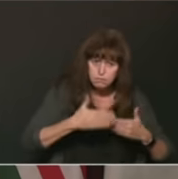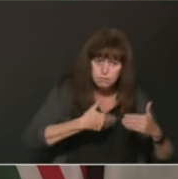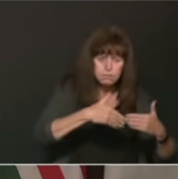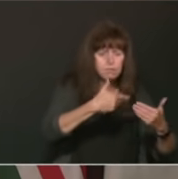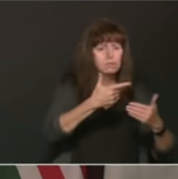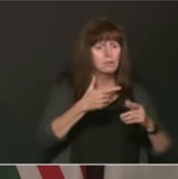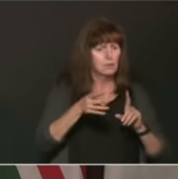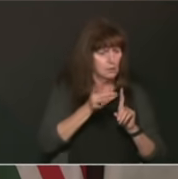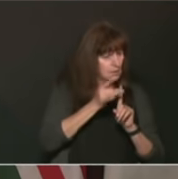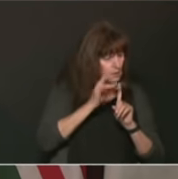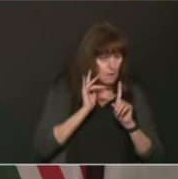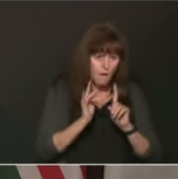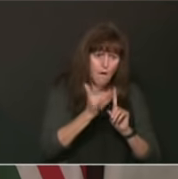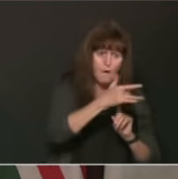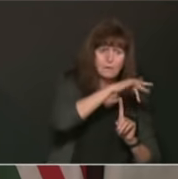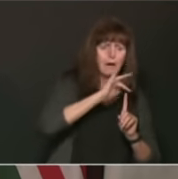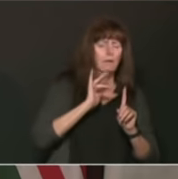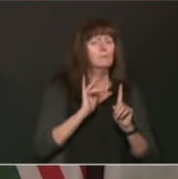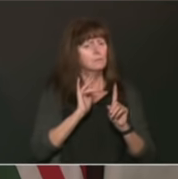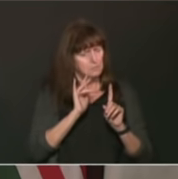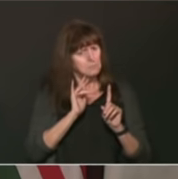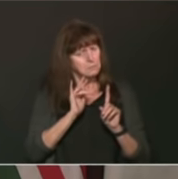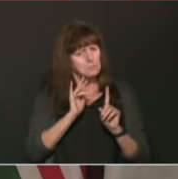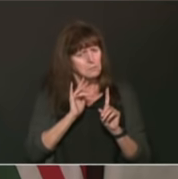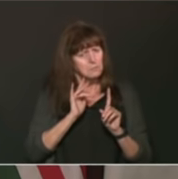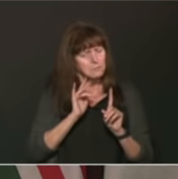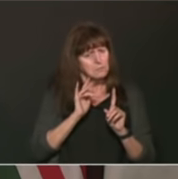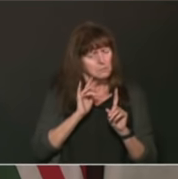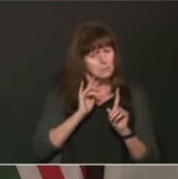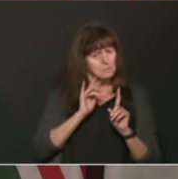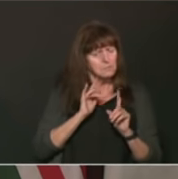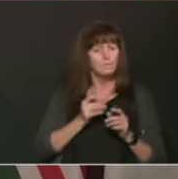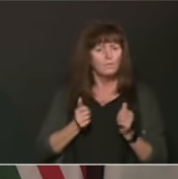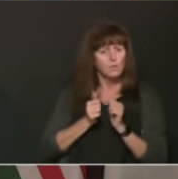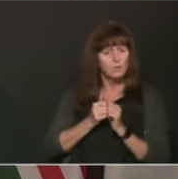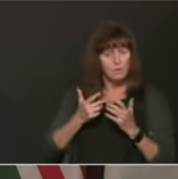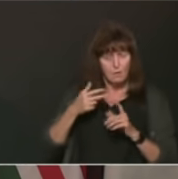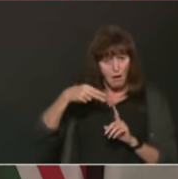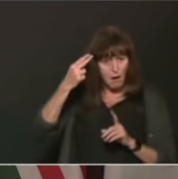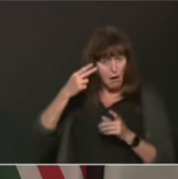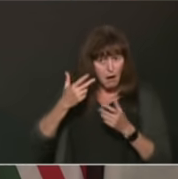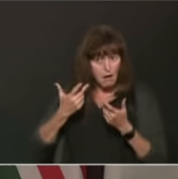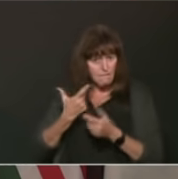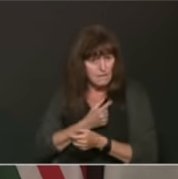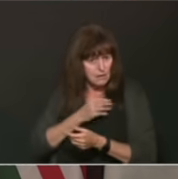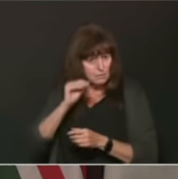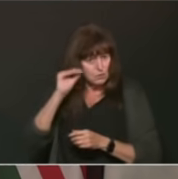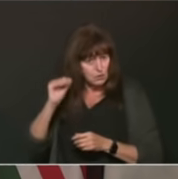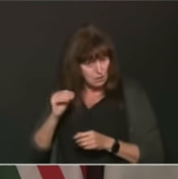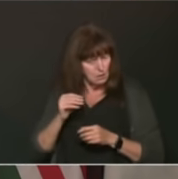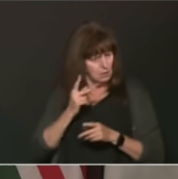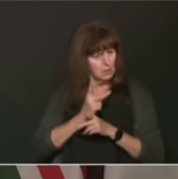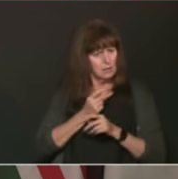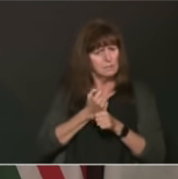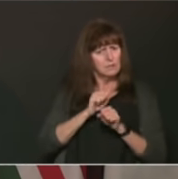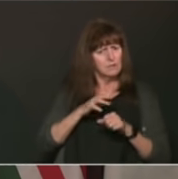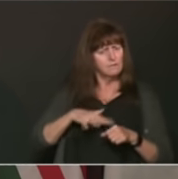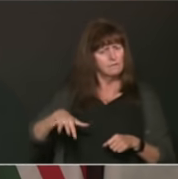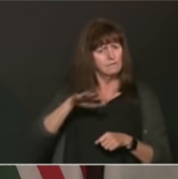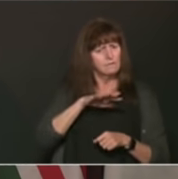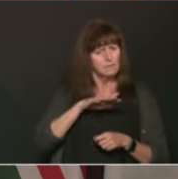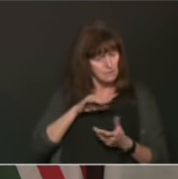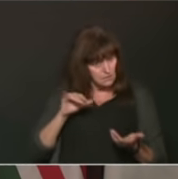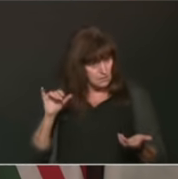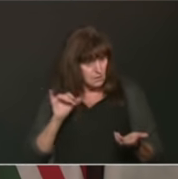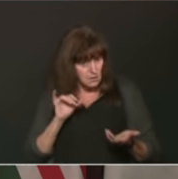management. And that, together with high immunization rates, is keeping us safe, as well as these validation and certification